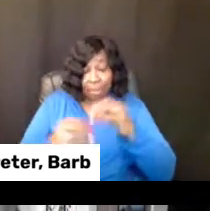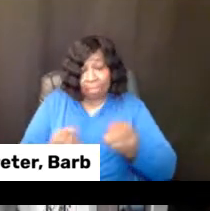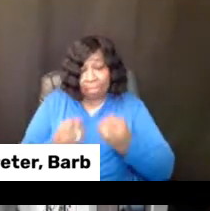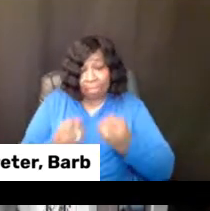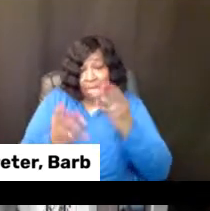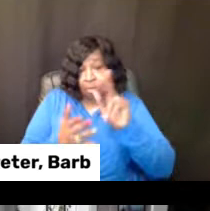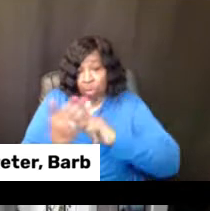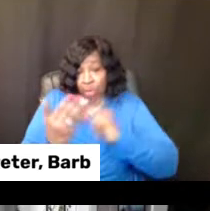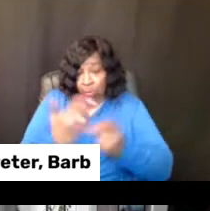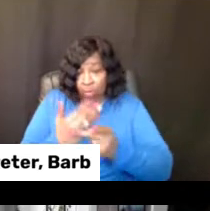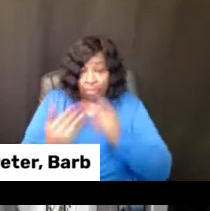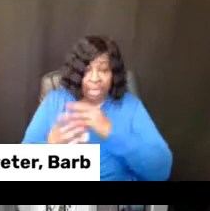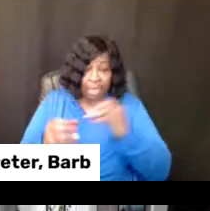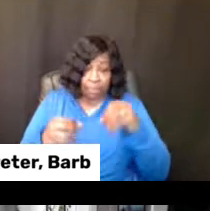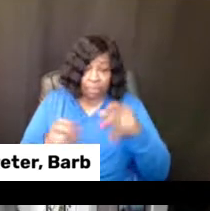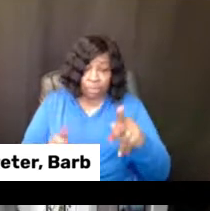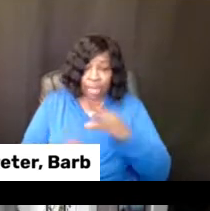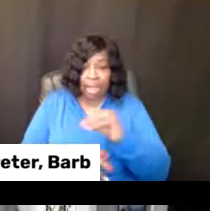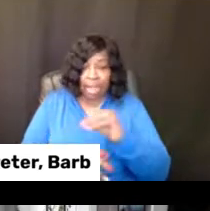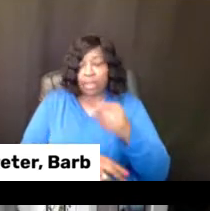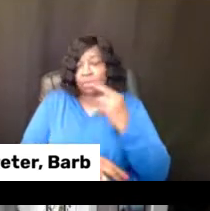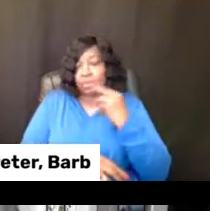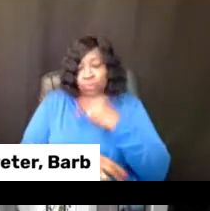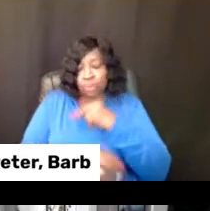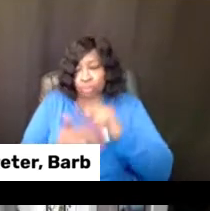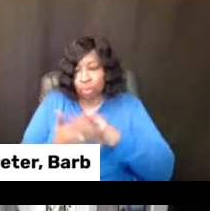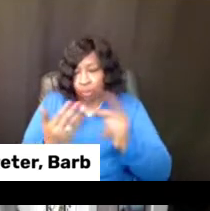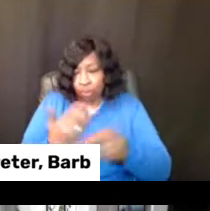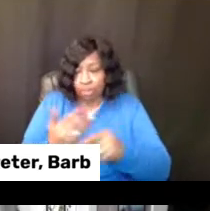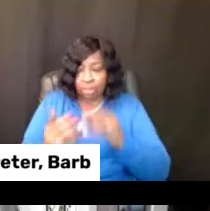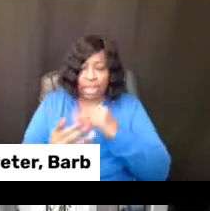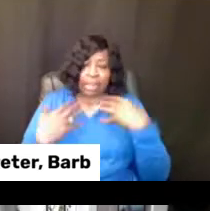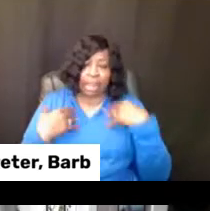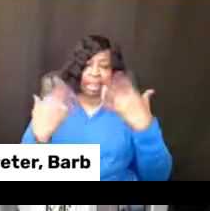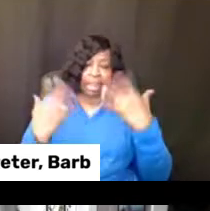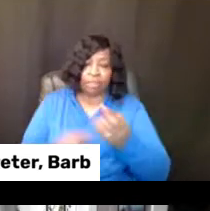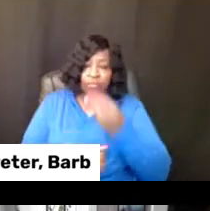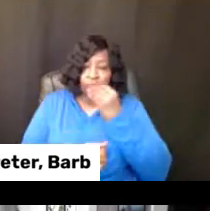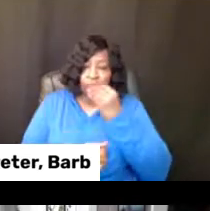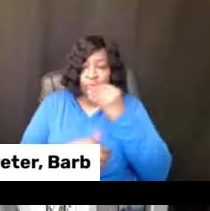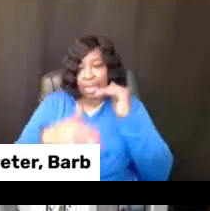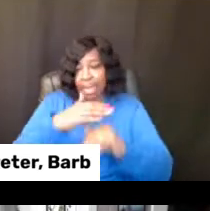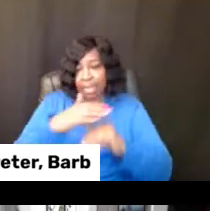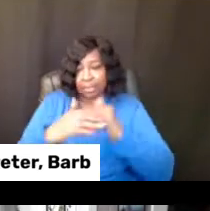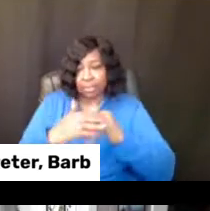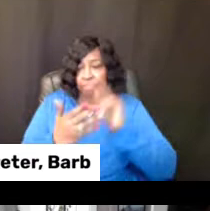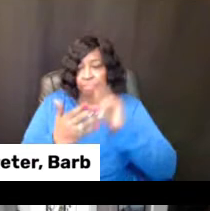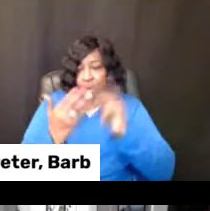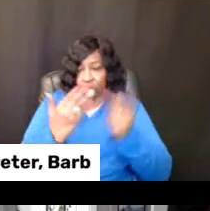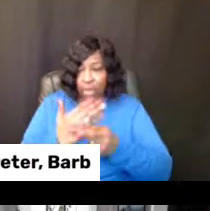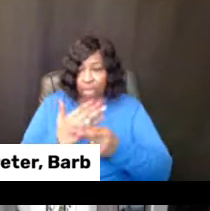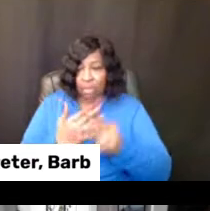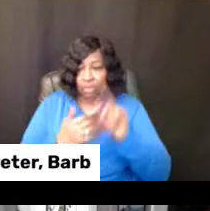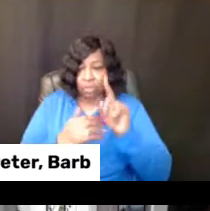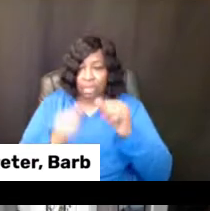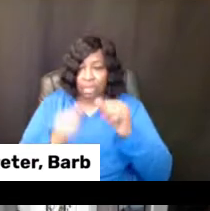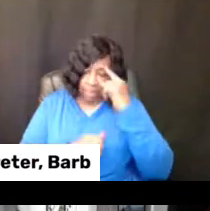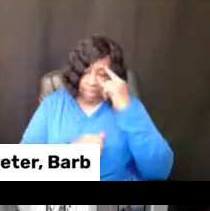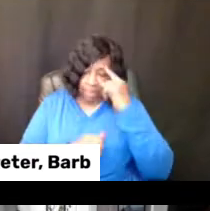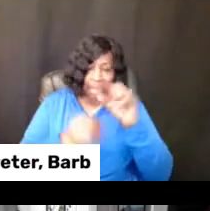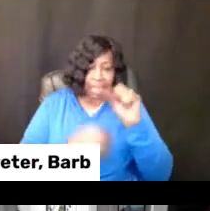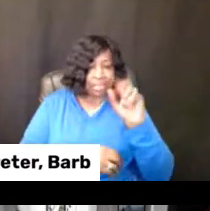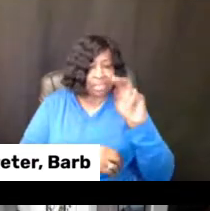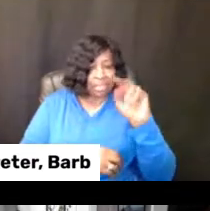opportunities. And there's nutrition programs and healthy food access programs. You can think of SNAP